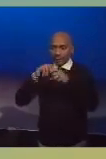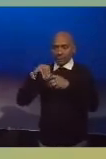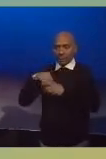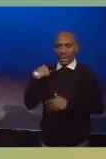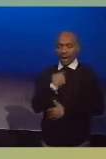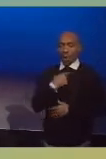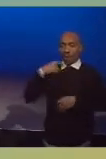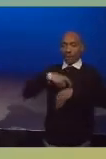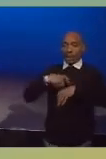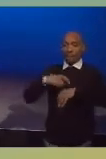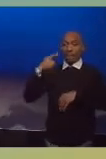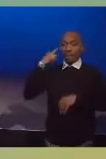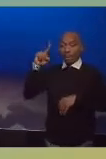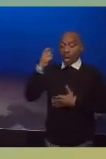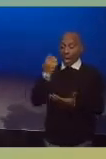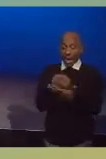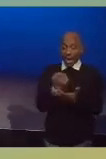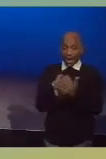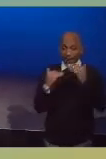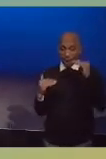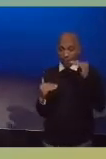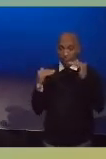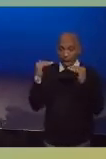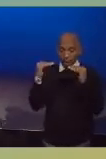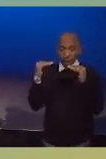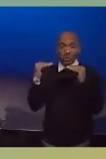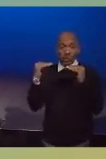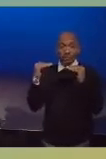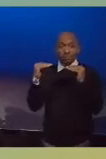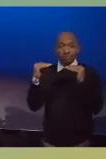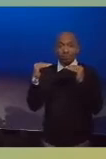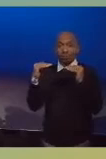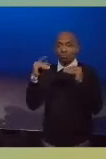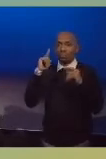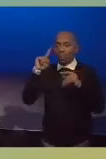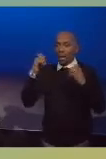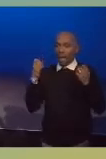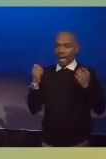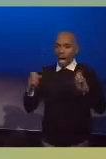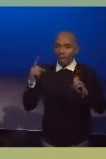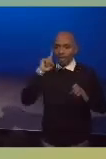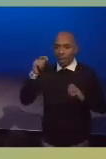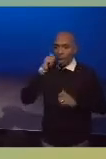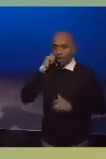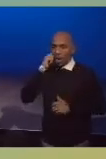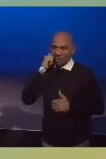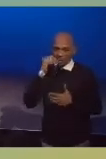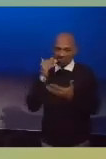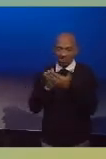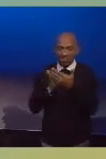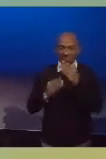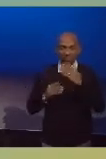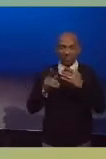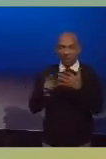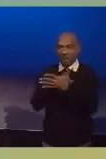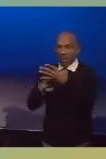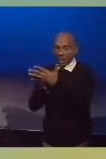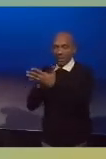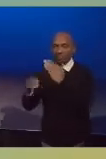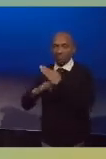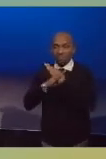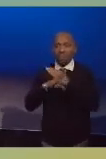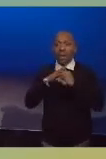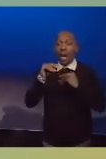to income inequality, from efforts to reduce racial and ethnic conflict to efforts to